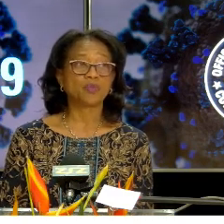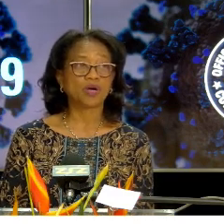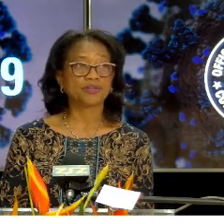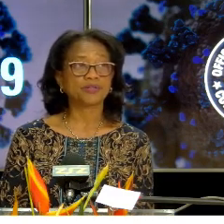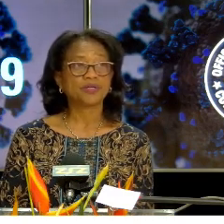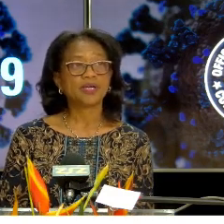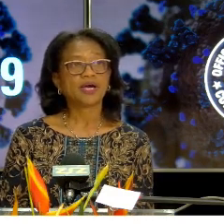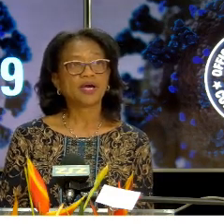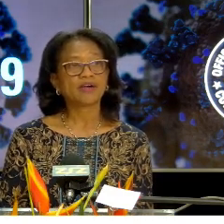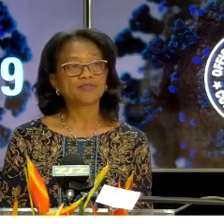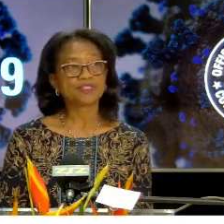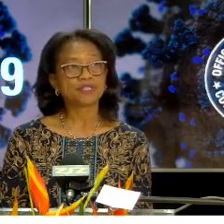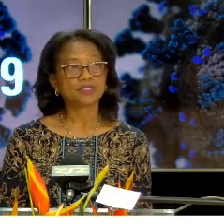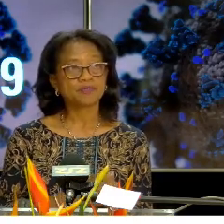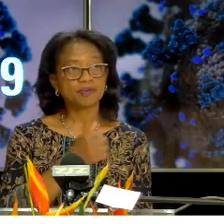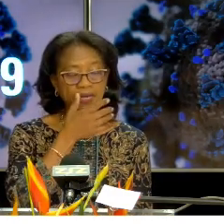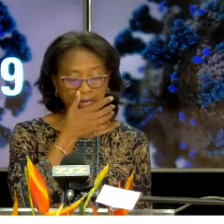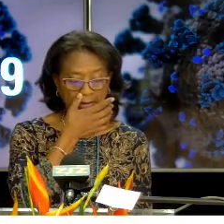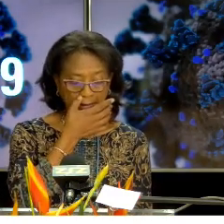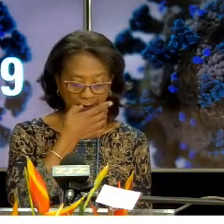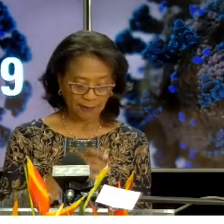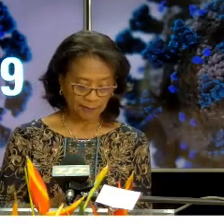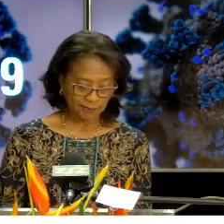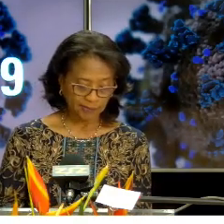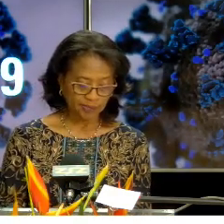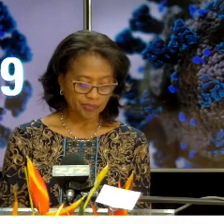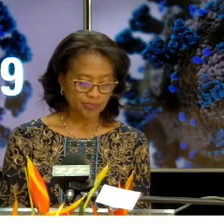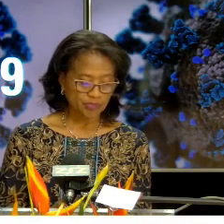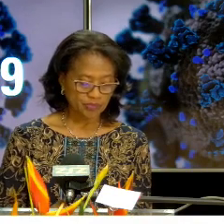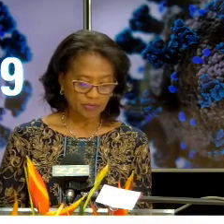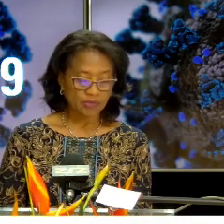have one result pending.